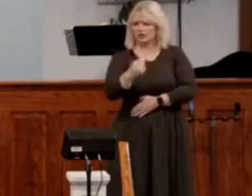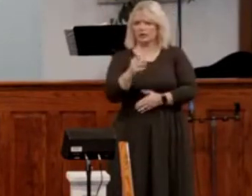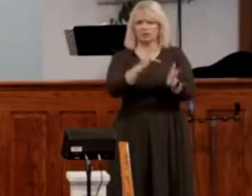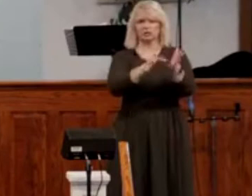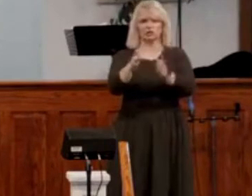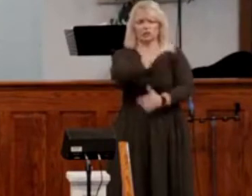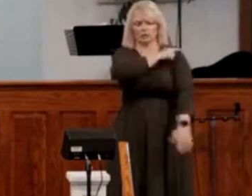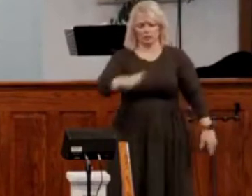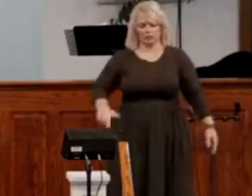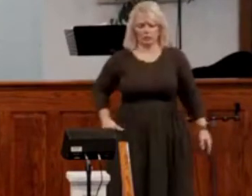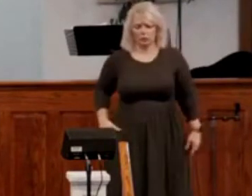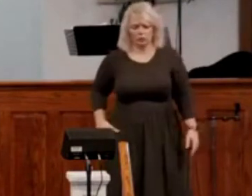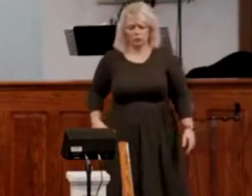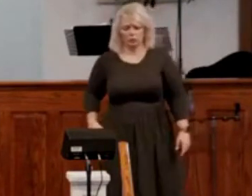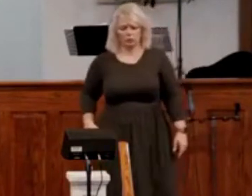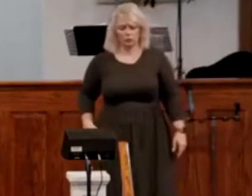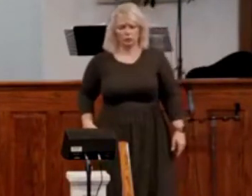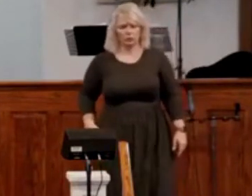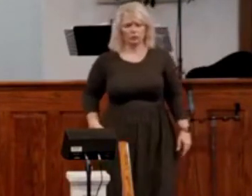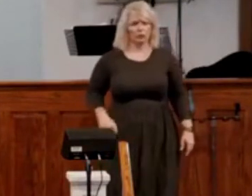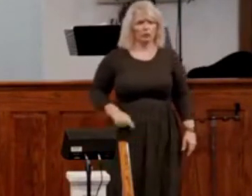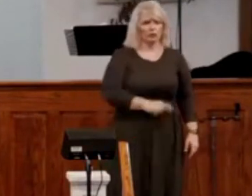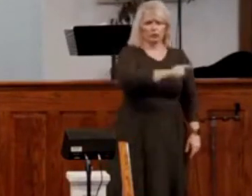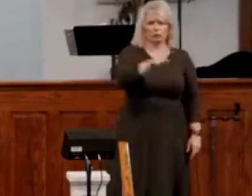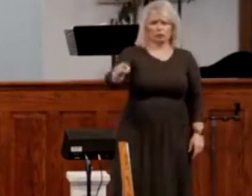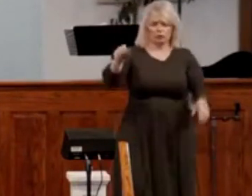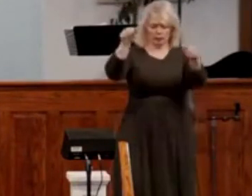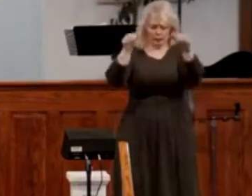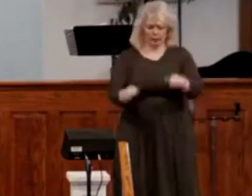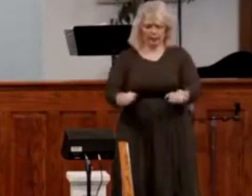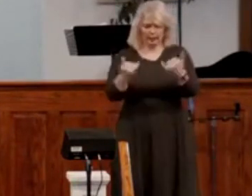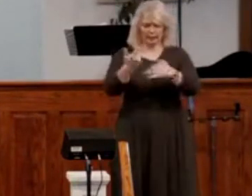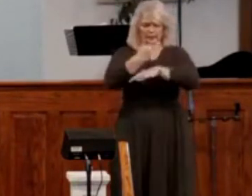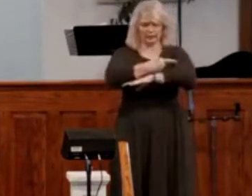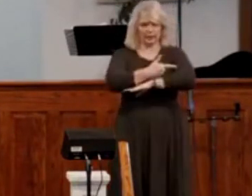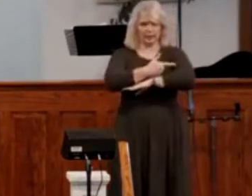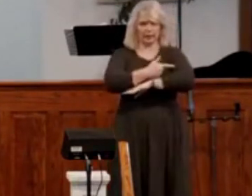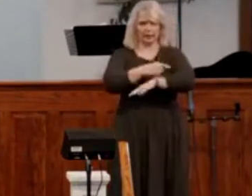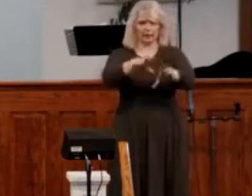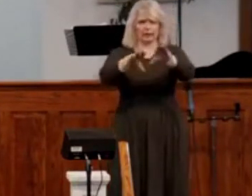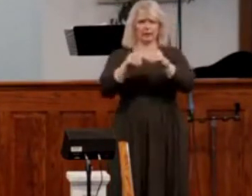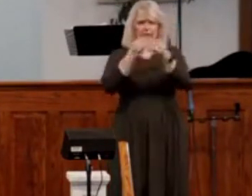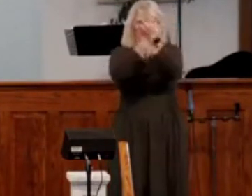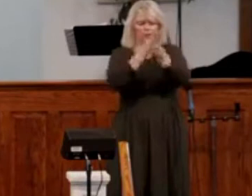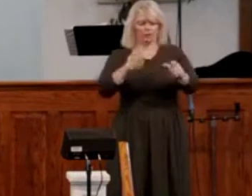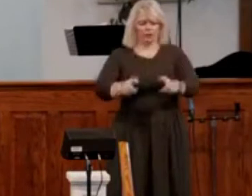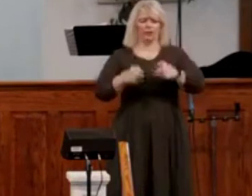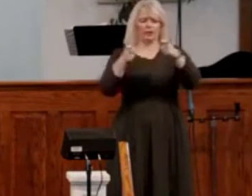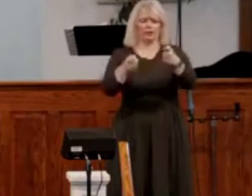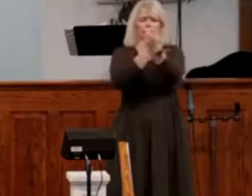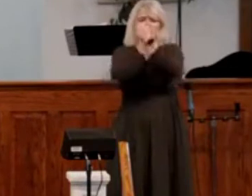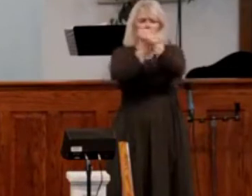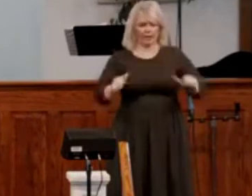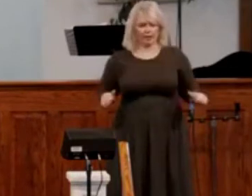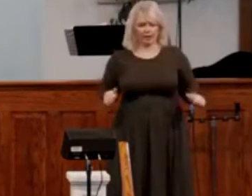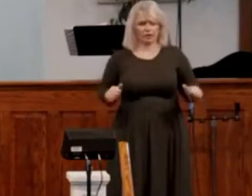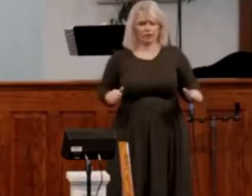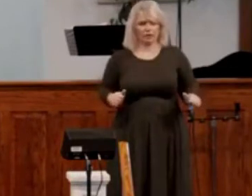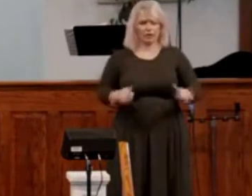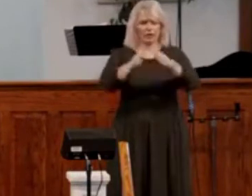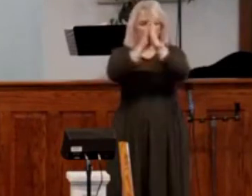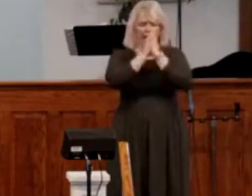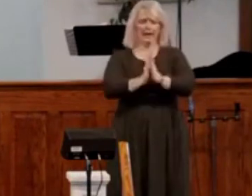Lord, then you can today accept the free gift of salvation by putting your trust in him and just asking